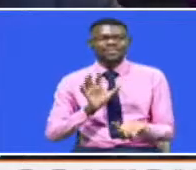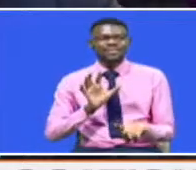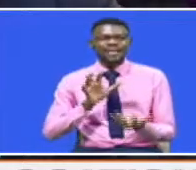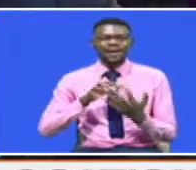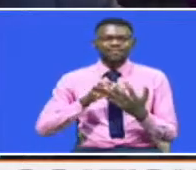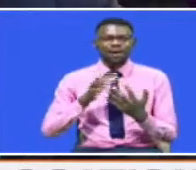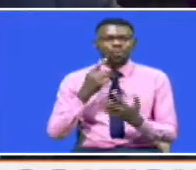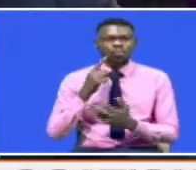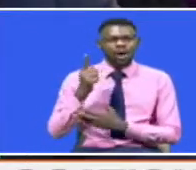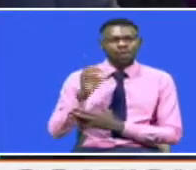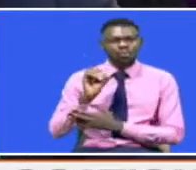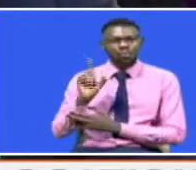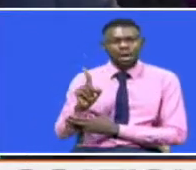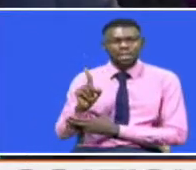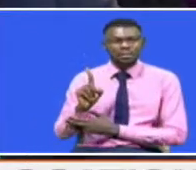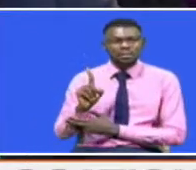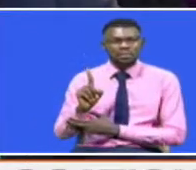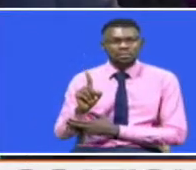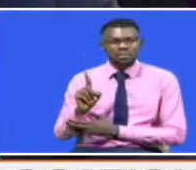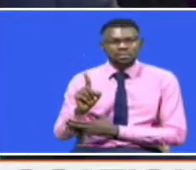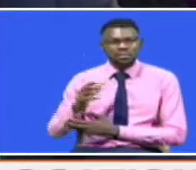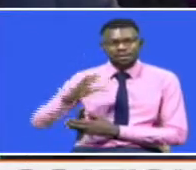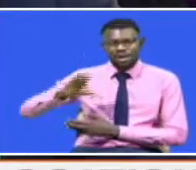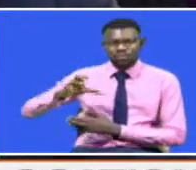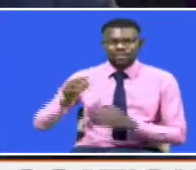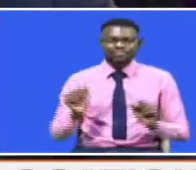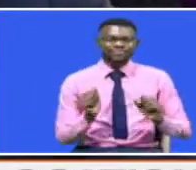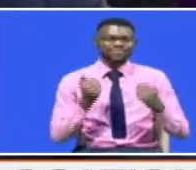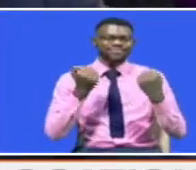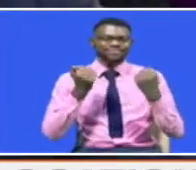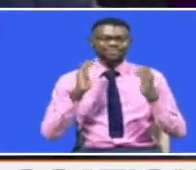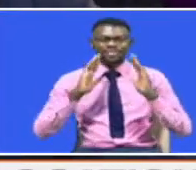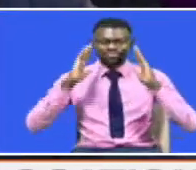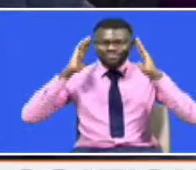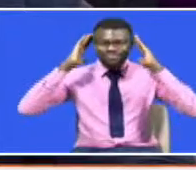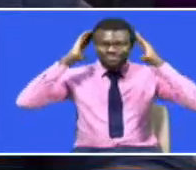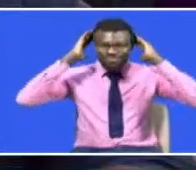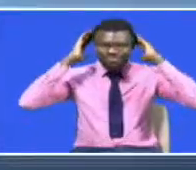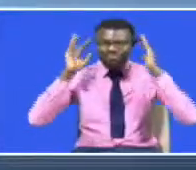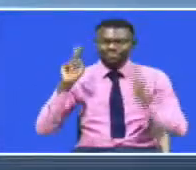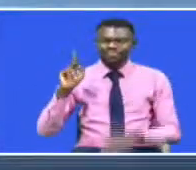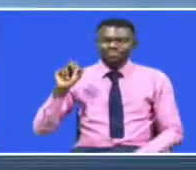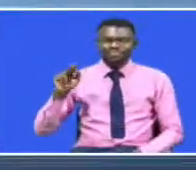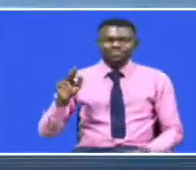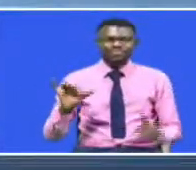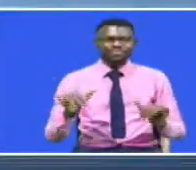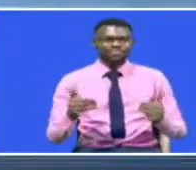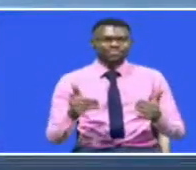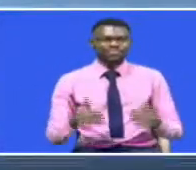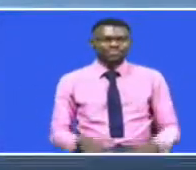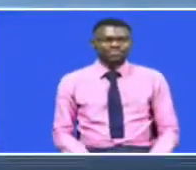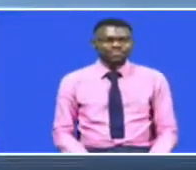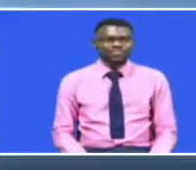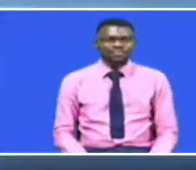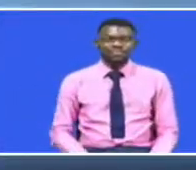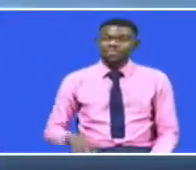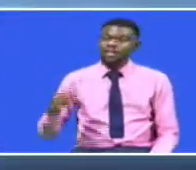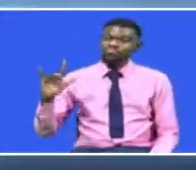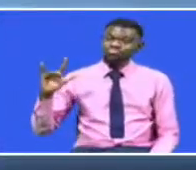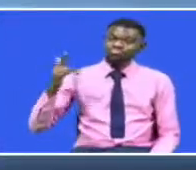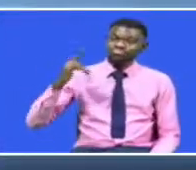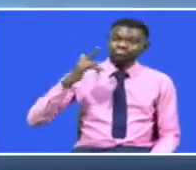with 1 million in county executive sellings. Nokip Kimboi, KTN News. On to aviation matters